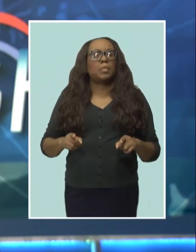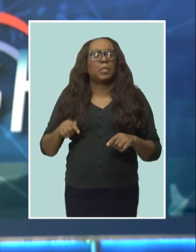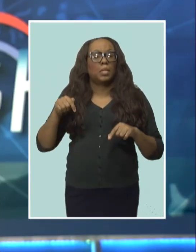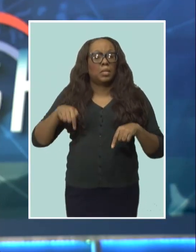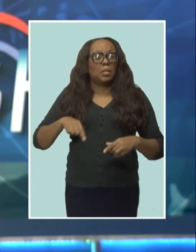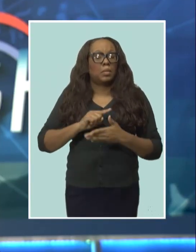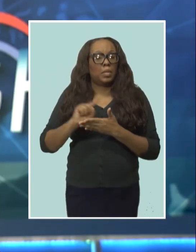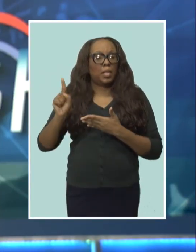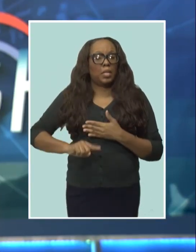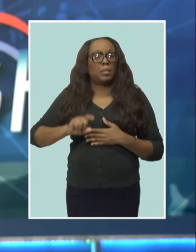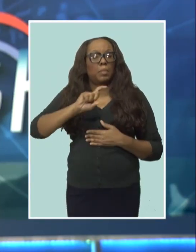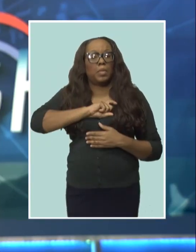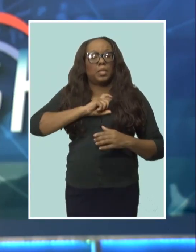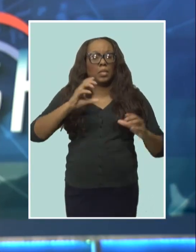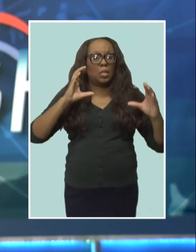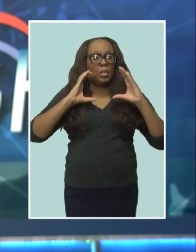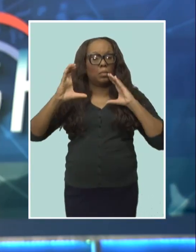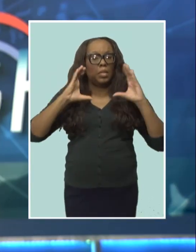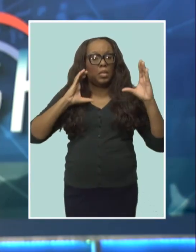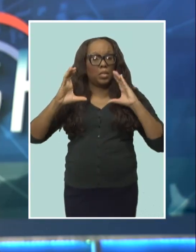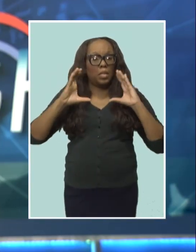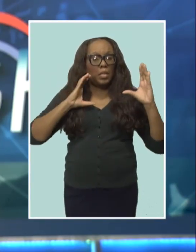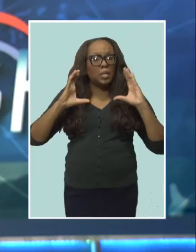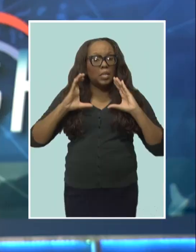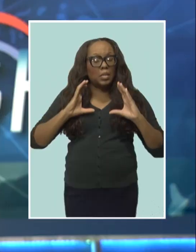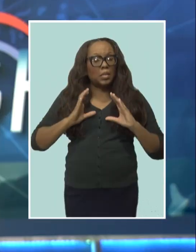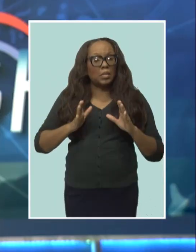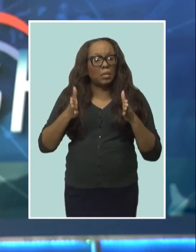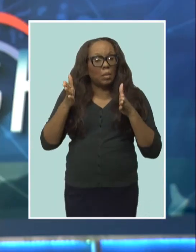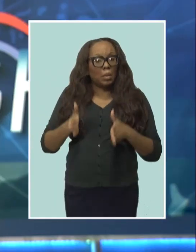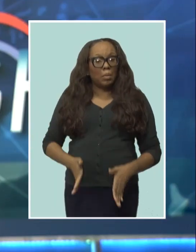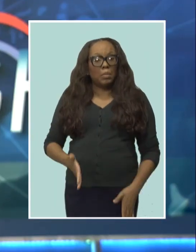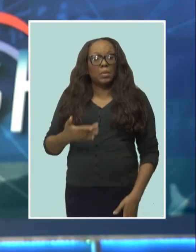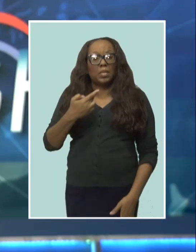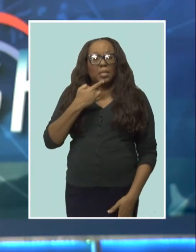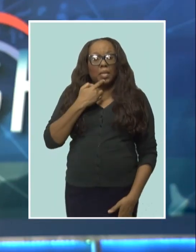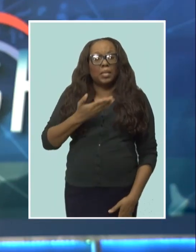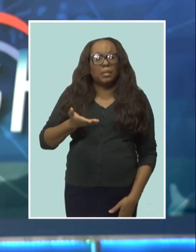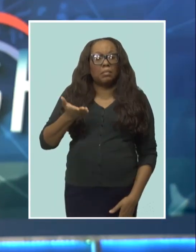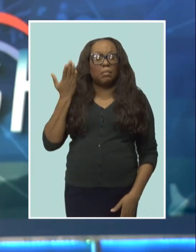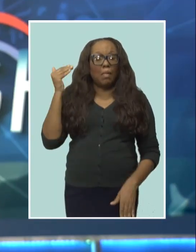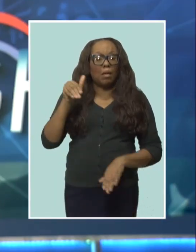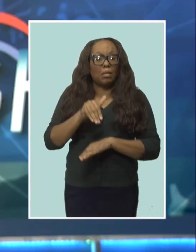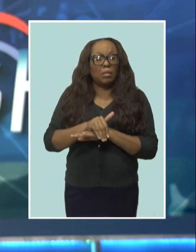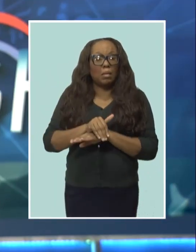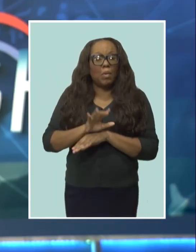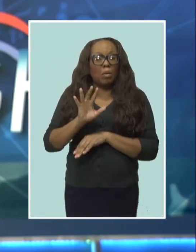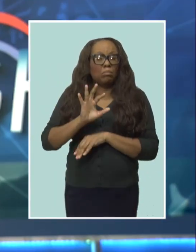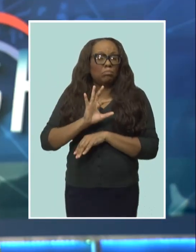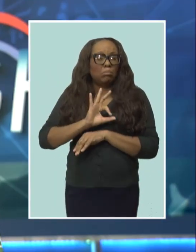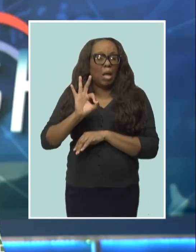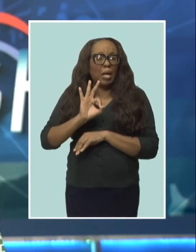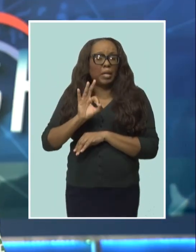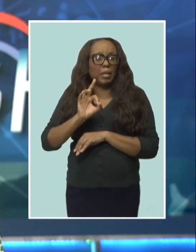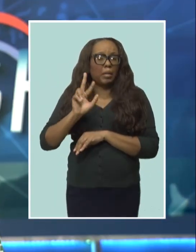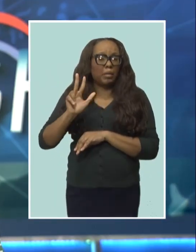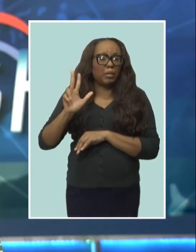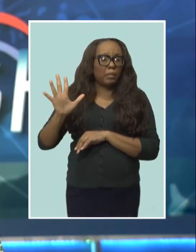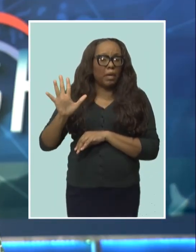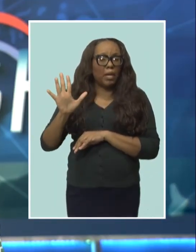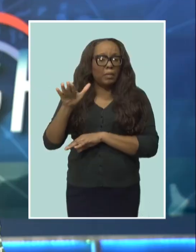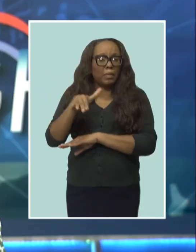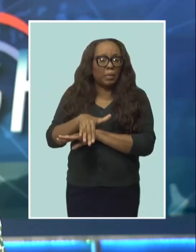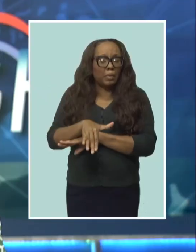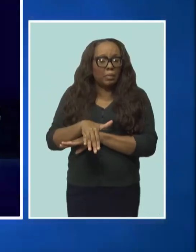Affairs Officer, Acting Inspector Ryan Brathwaite, says officers received a report around 9:35 p.m. on Saturday